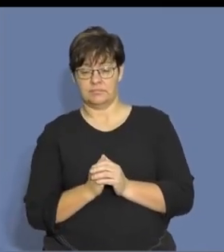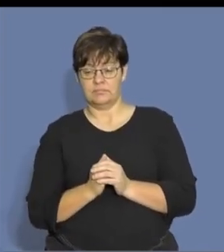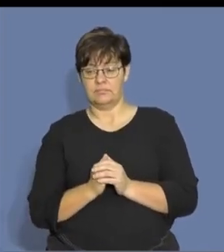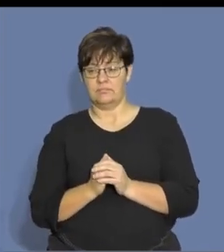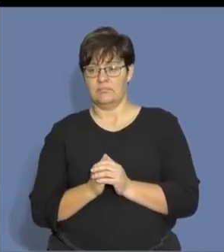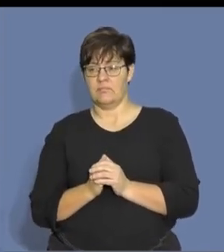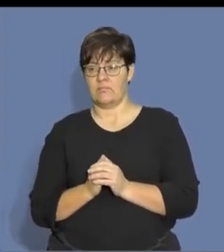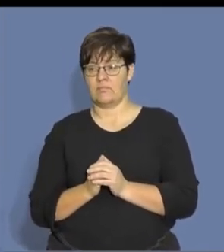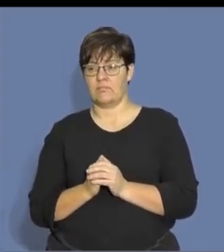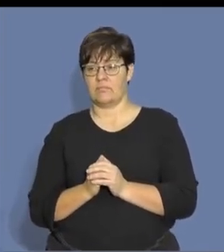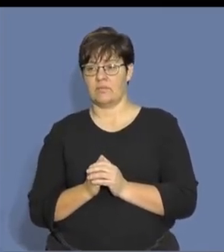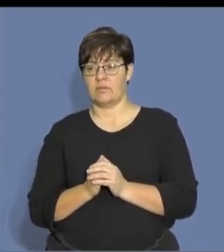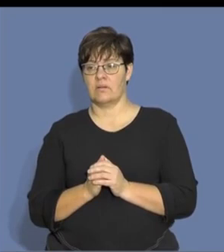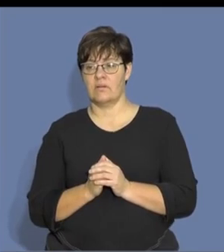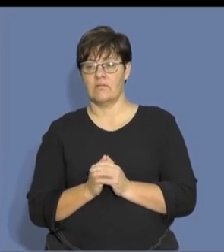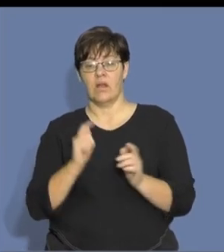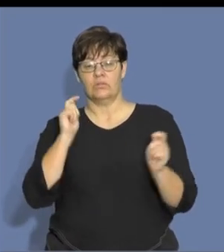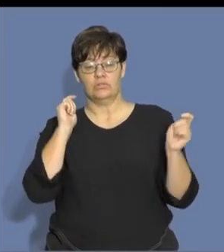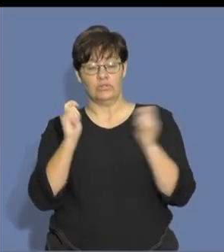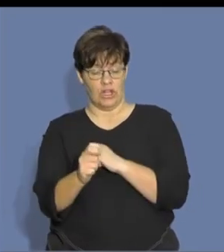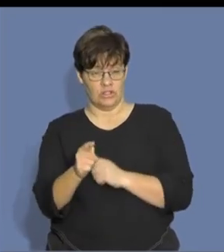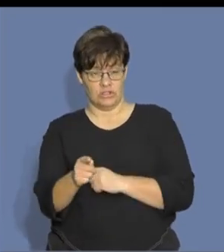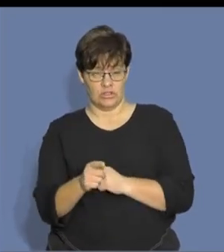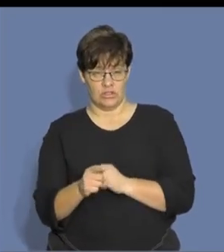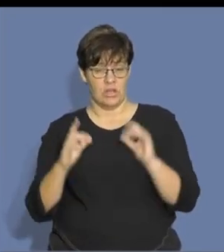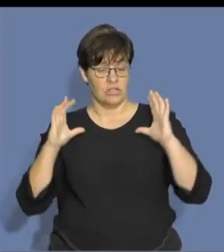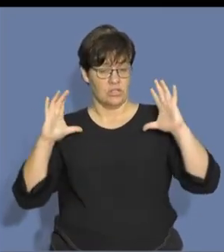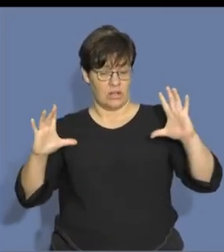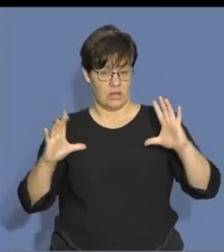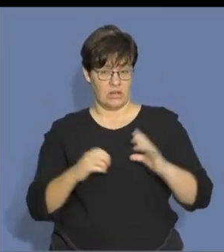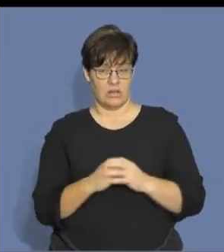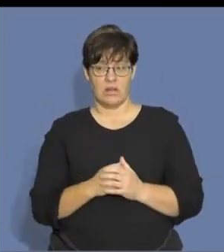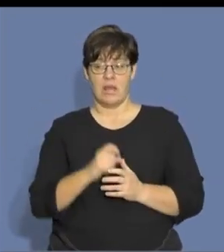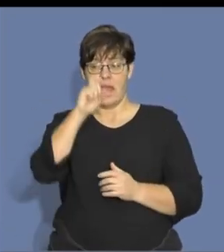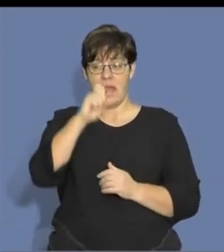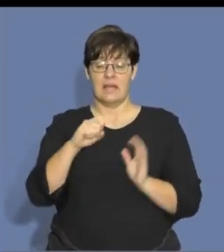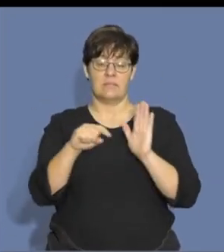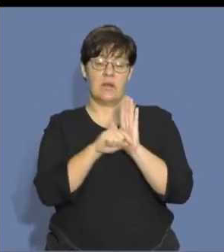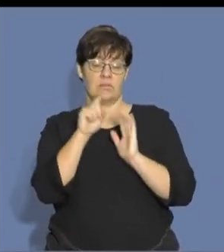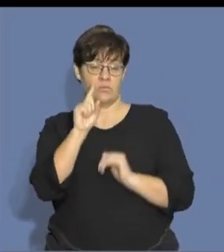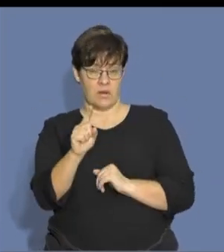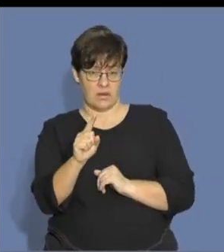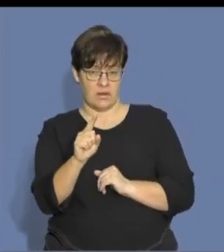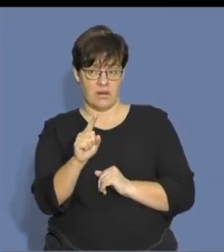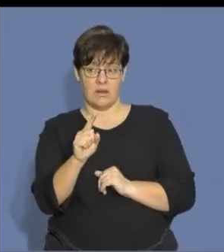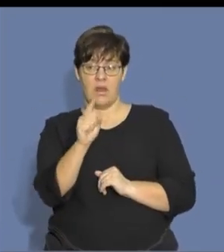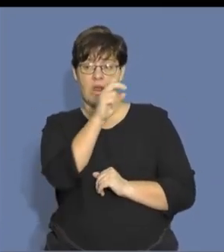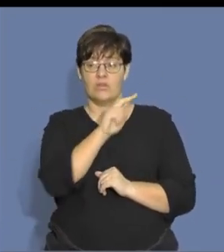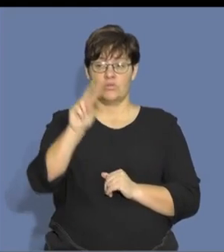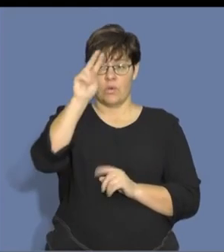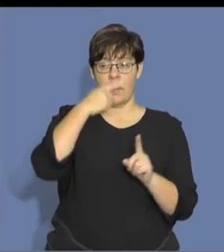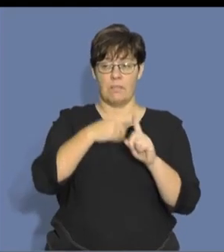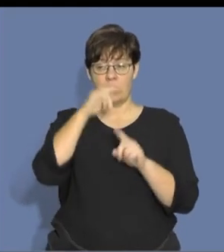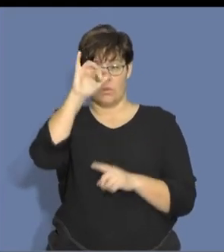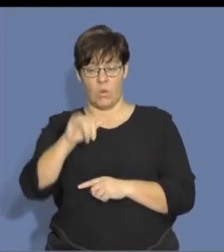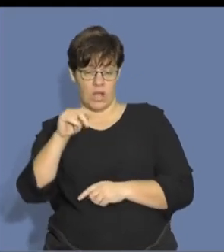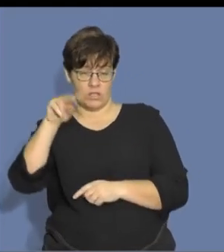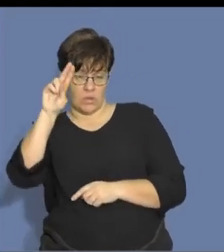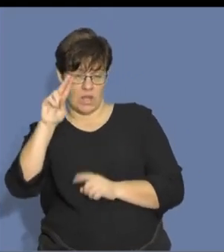If I were to change the equation of the circle and I made it x minus 1 all squared plus y squared plus 3